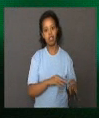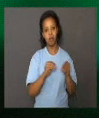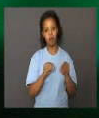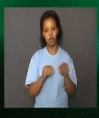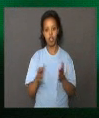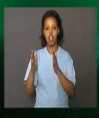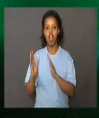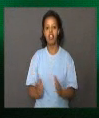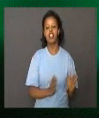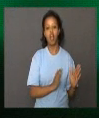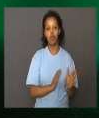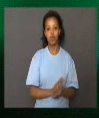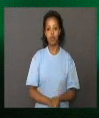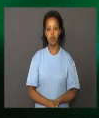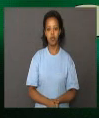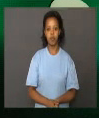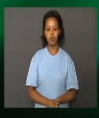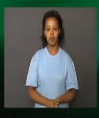Students, let's get ready.